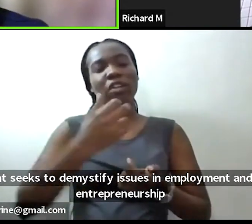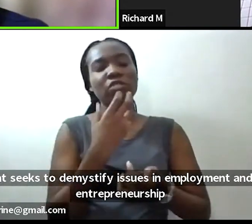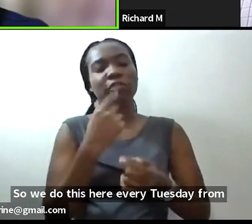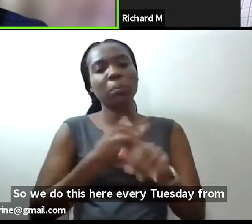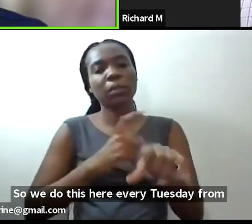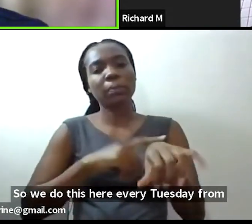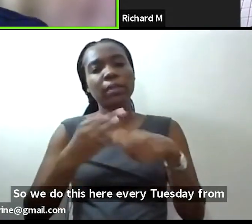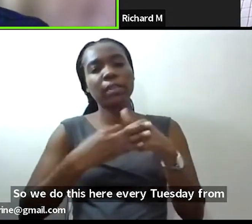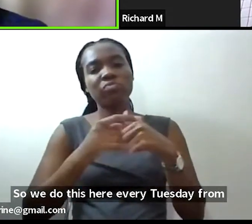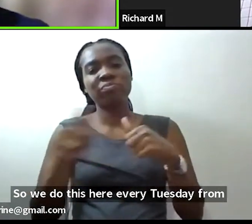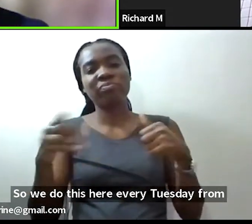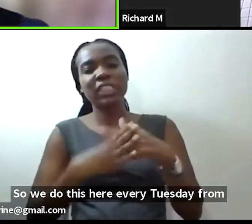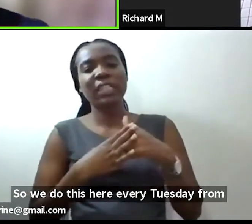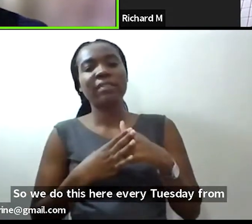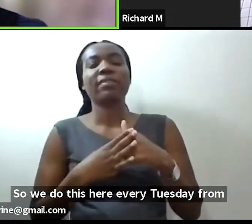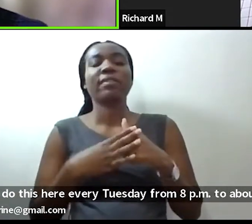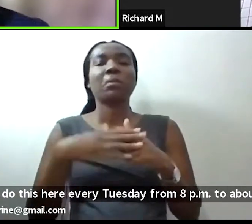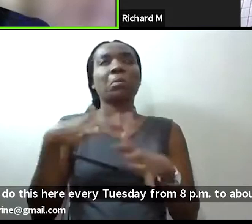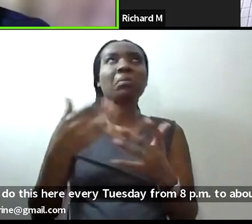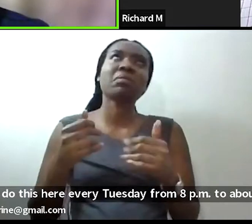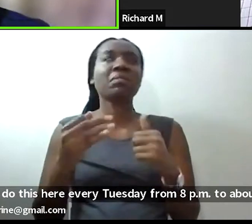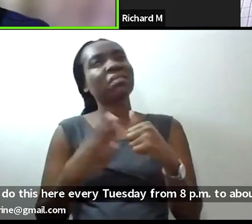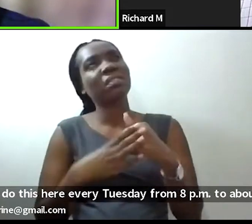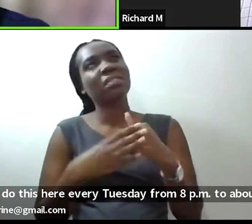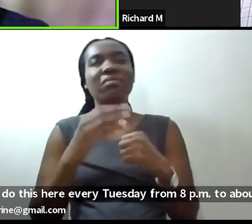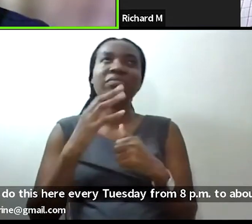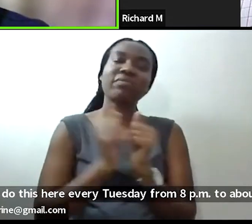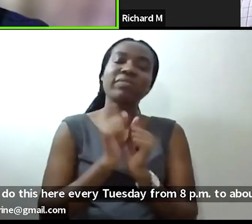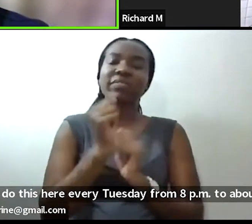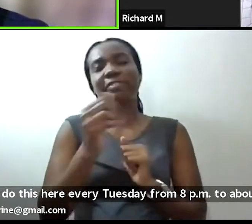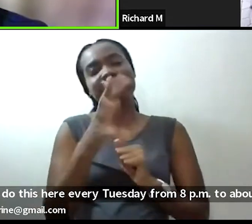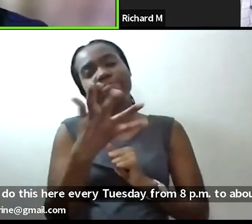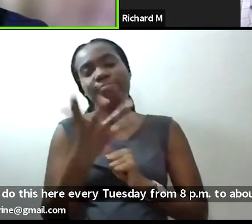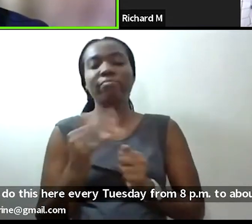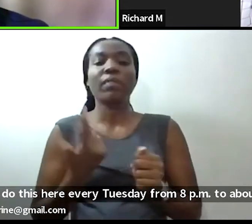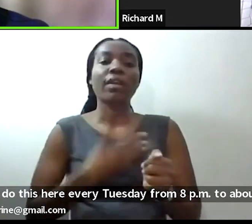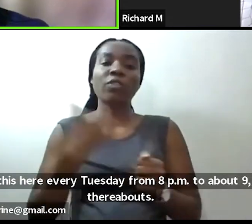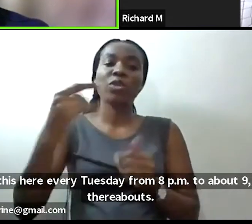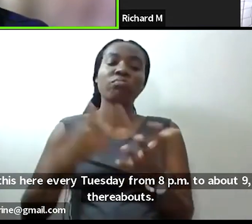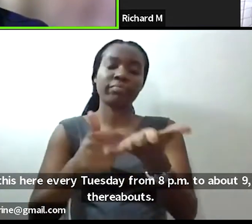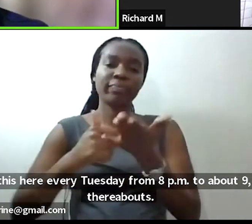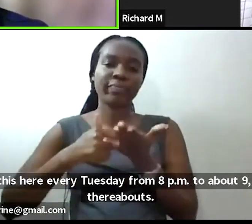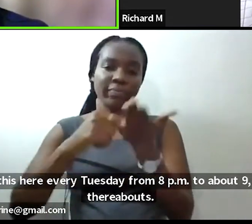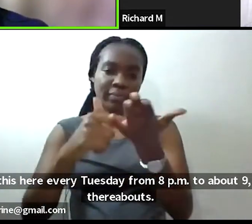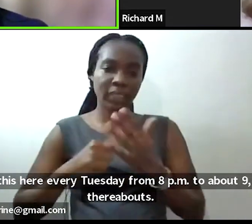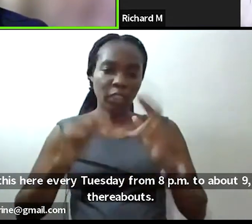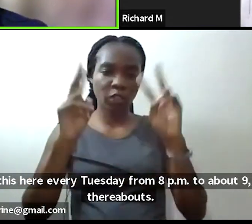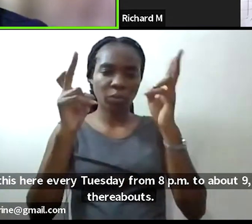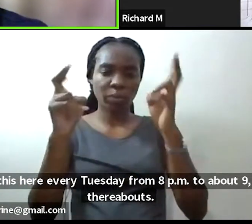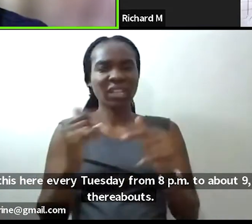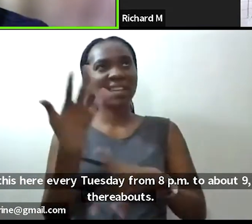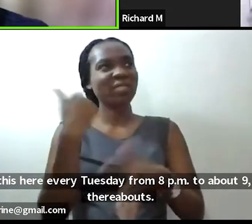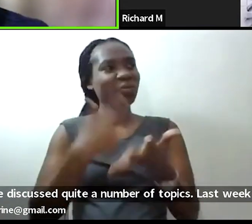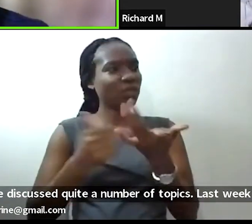p.m. To about 9:15 thereabouts. We discuss quite a number of topics. Last week we were